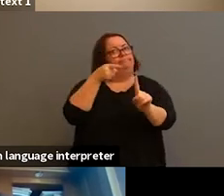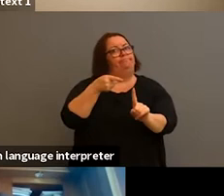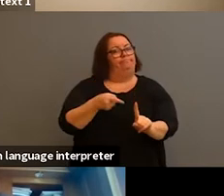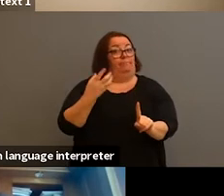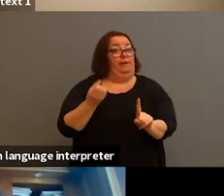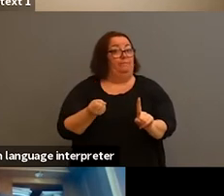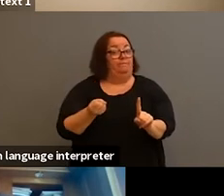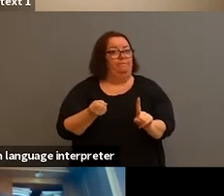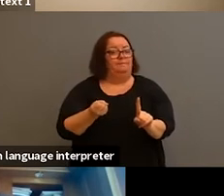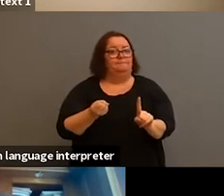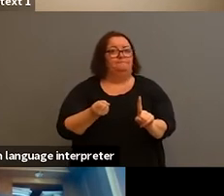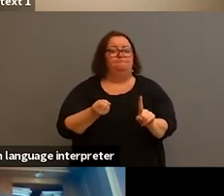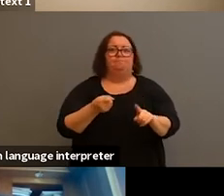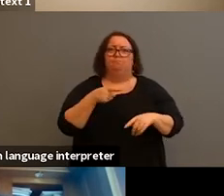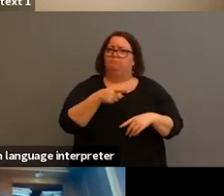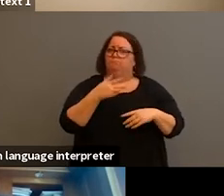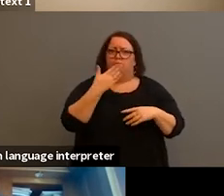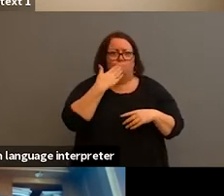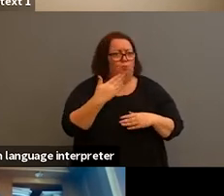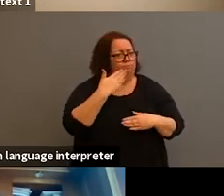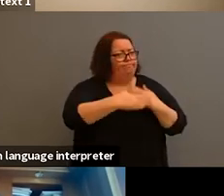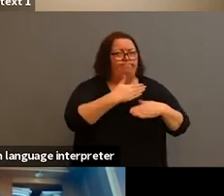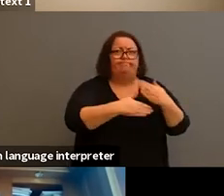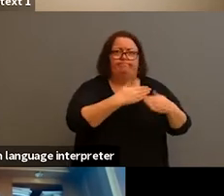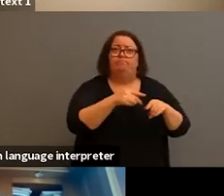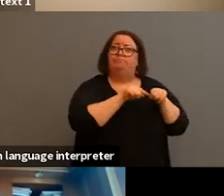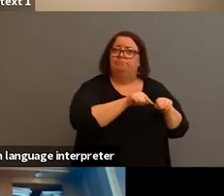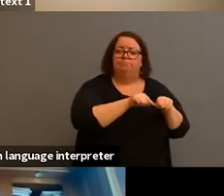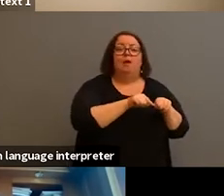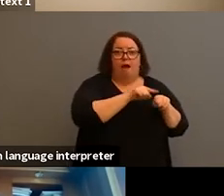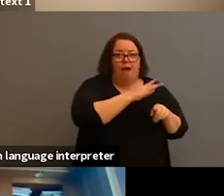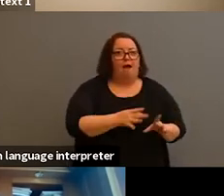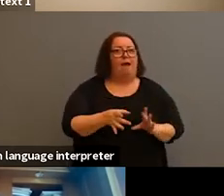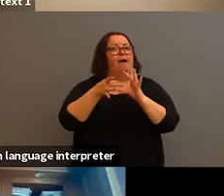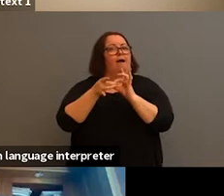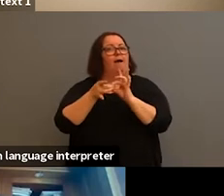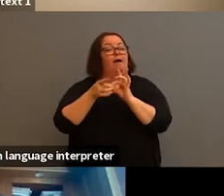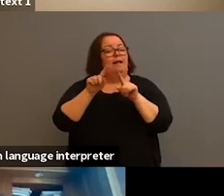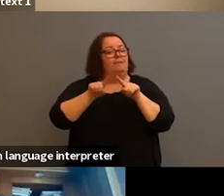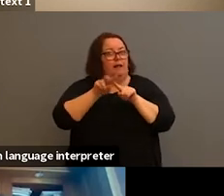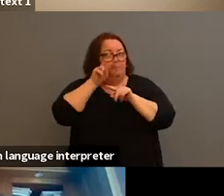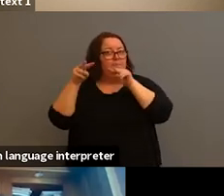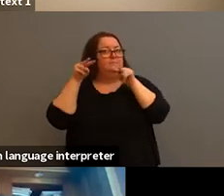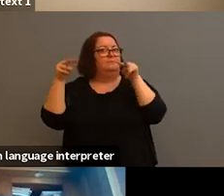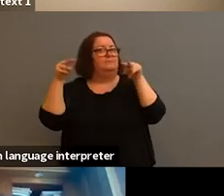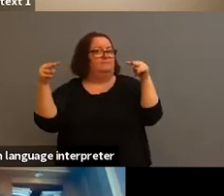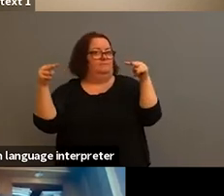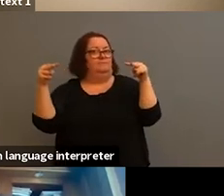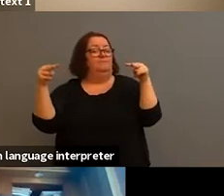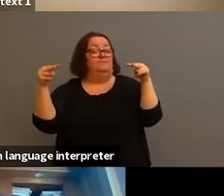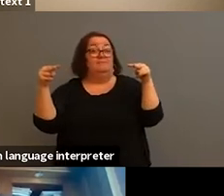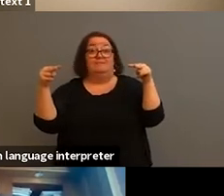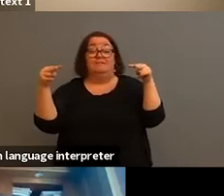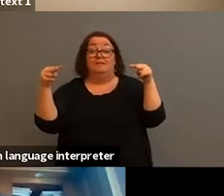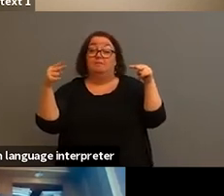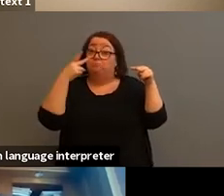process that is very clearly combining these two perspectives. And are also ensuring that all different